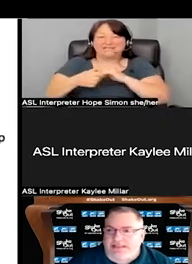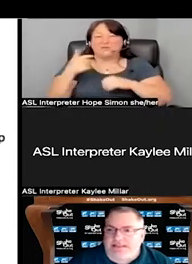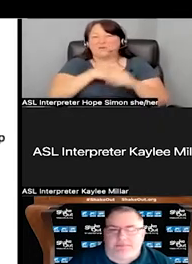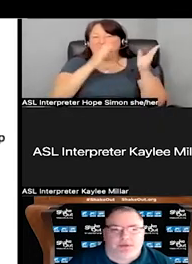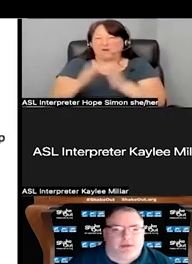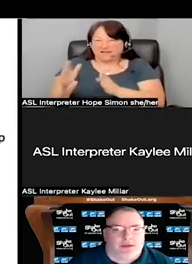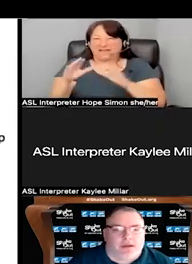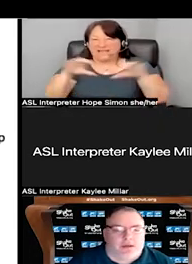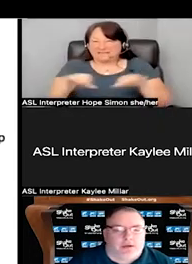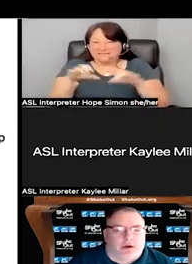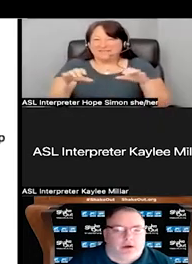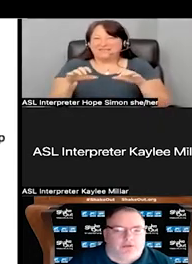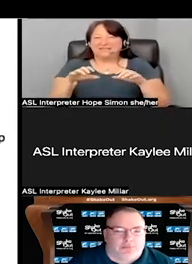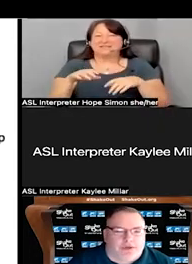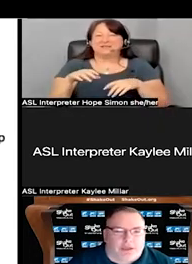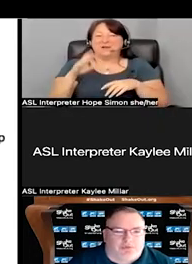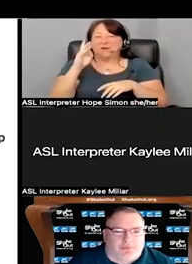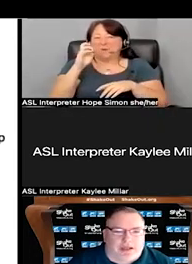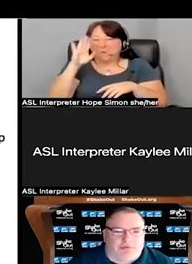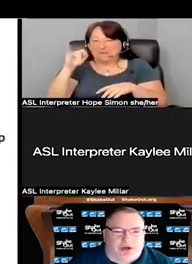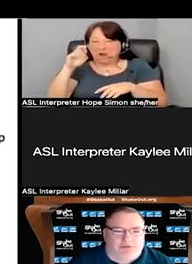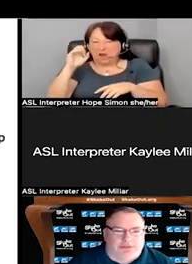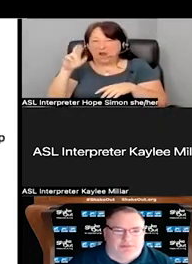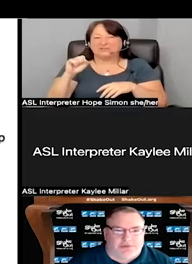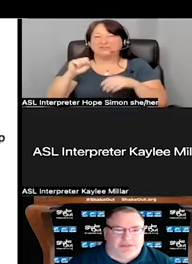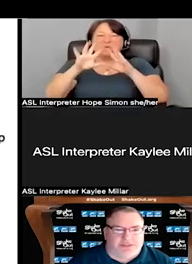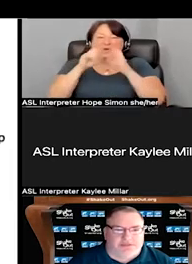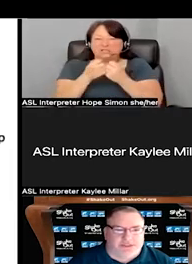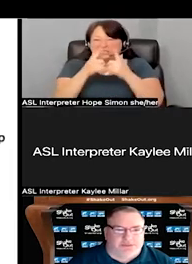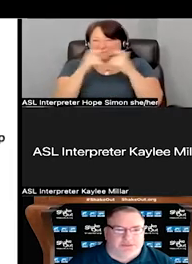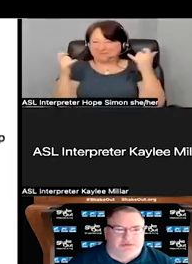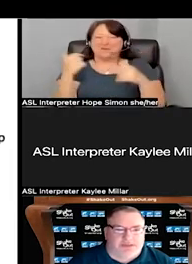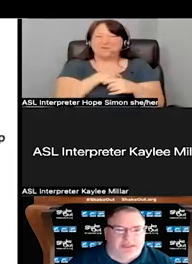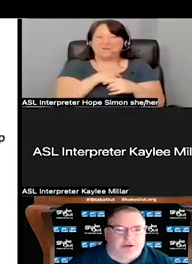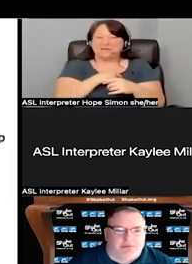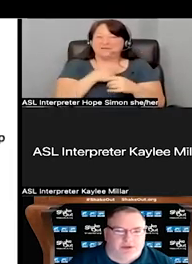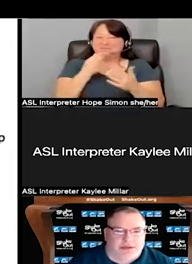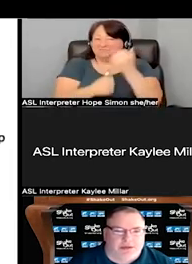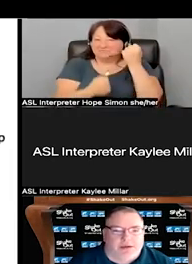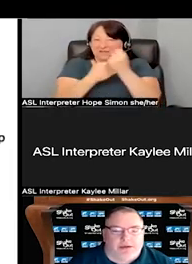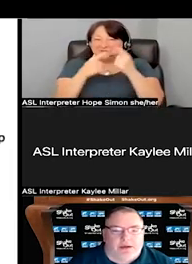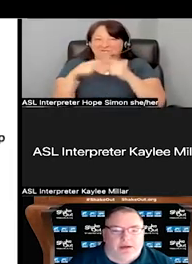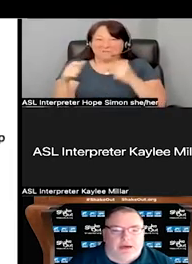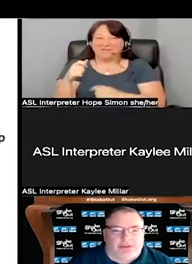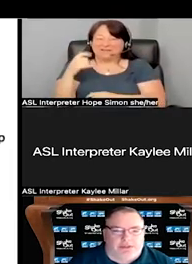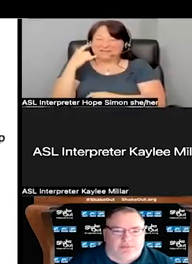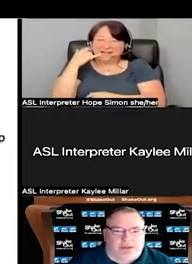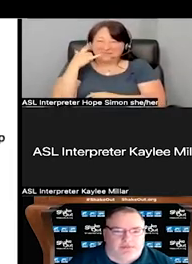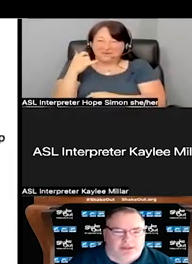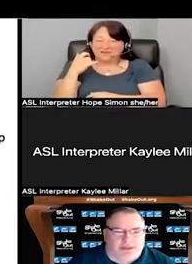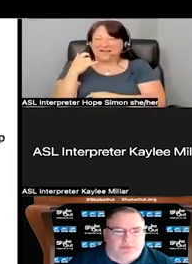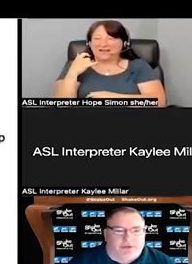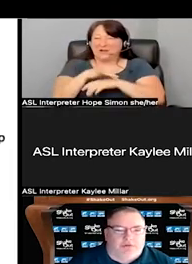like this. Our support comes from the California Office of Emergency Services, which provides NEHERP funding, which I'll